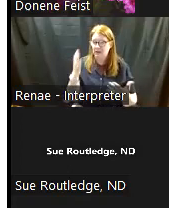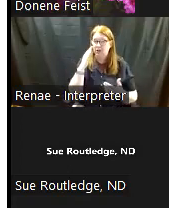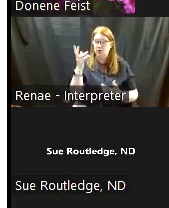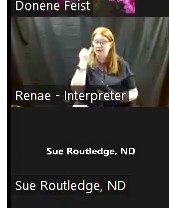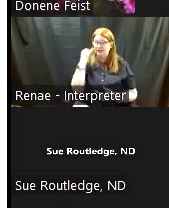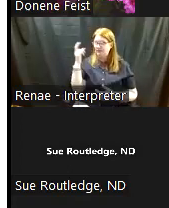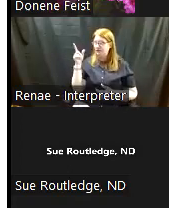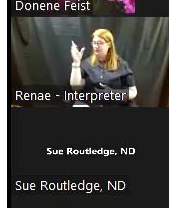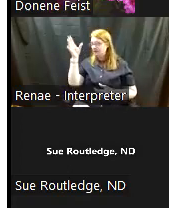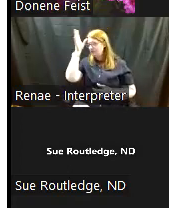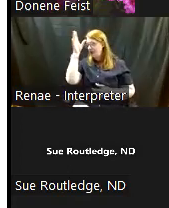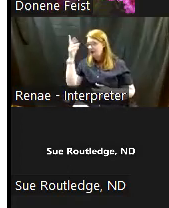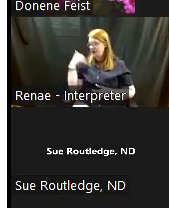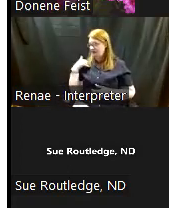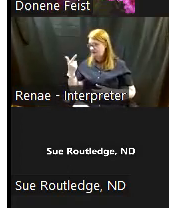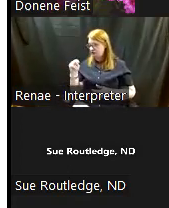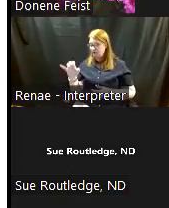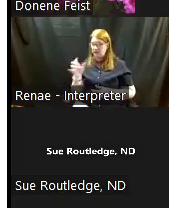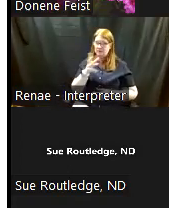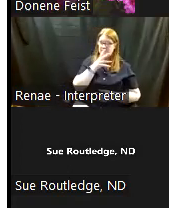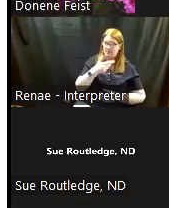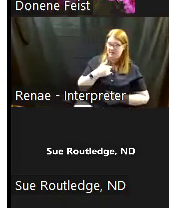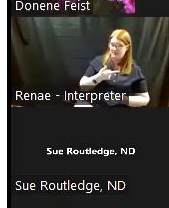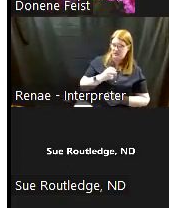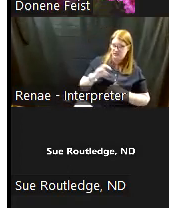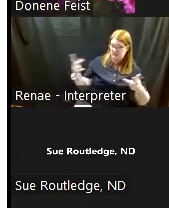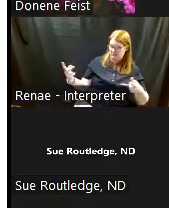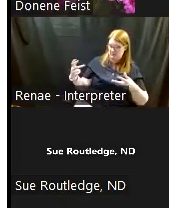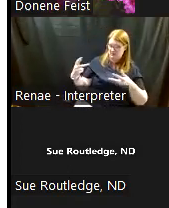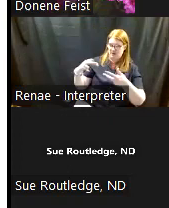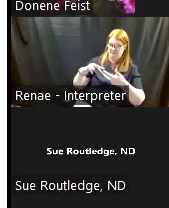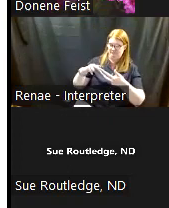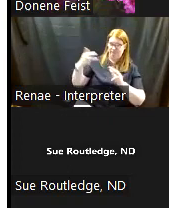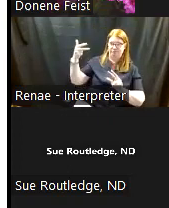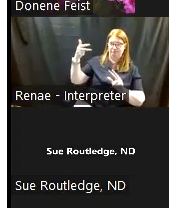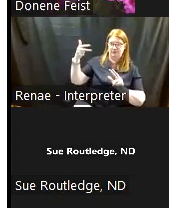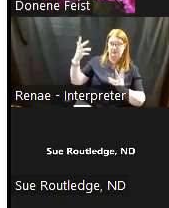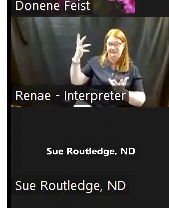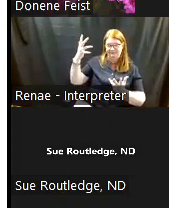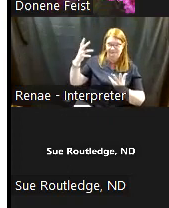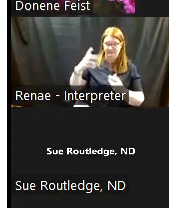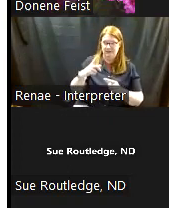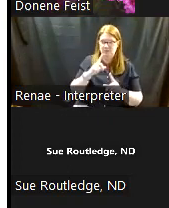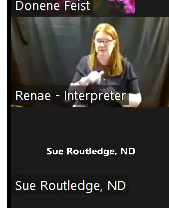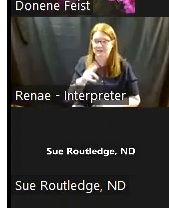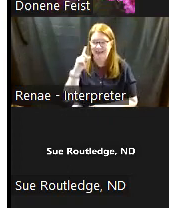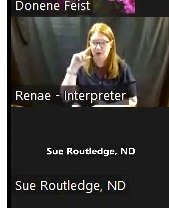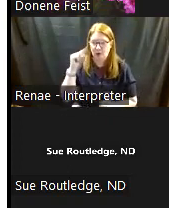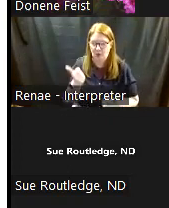gene, and it just so happens that you put those 2 parents together and we have a genetic difference. And so it results in hearing loss.